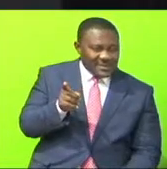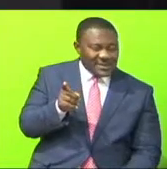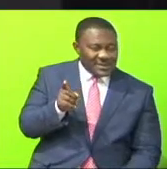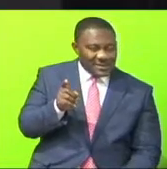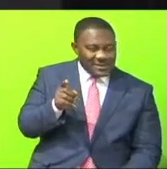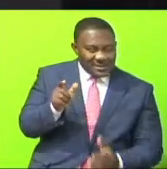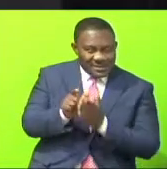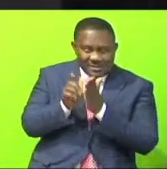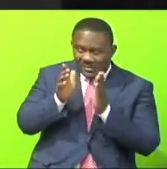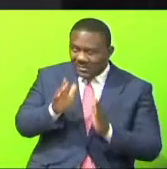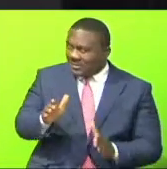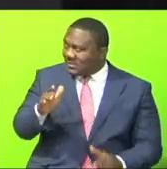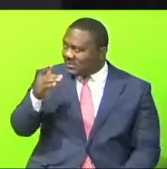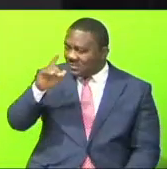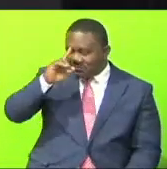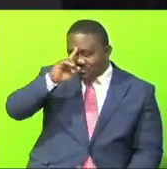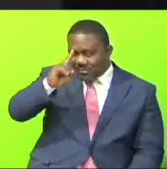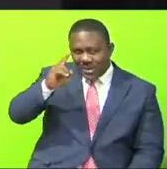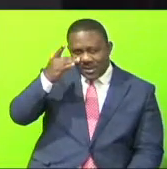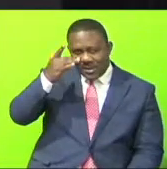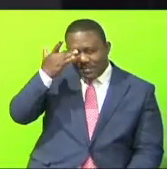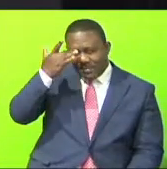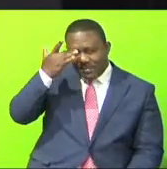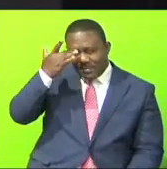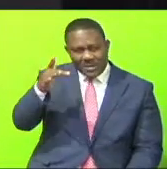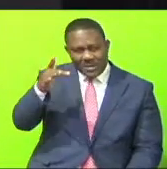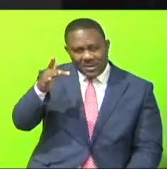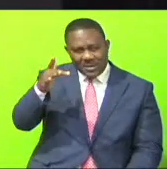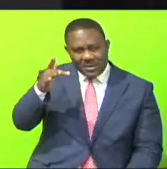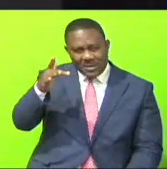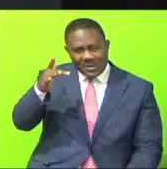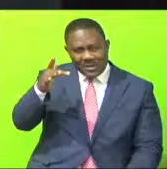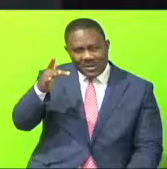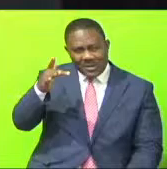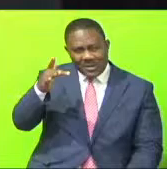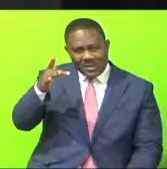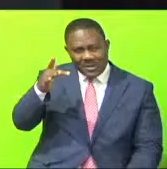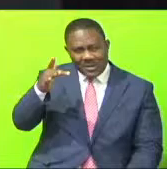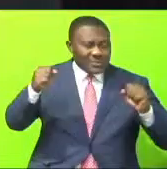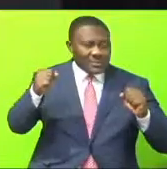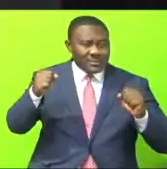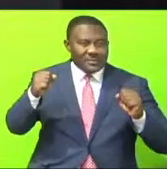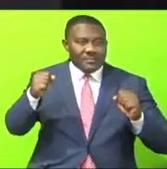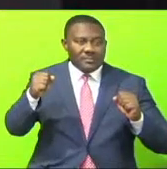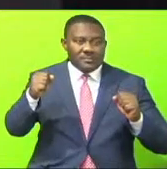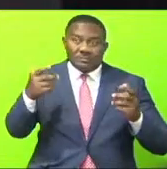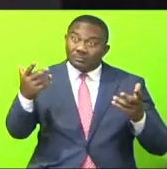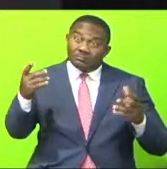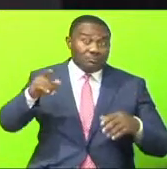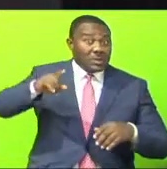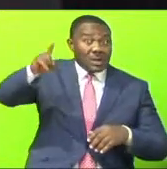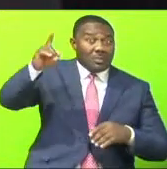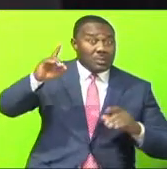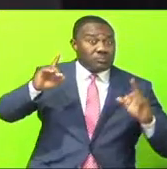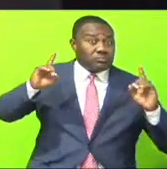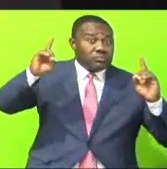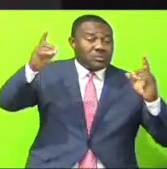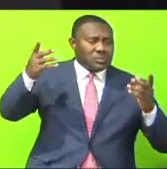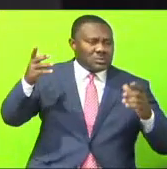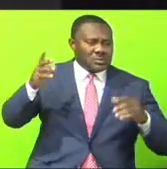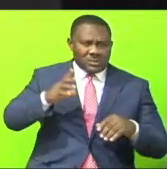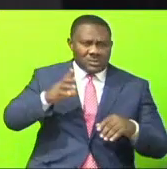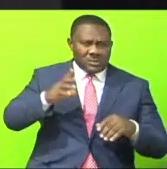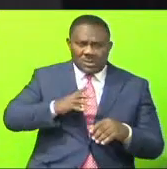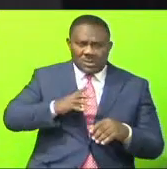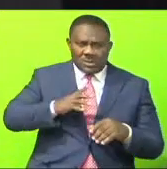the Choboy arguments into this hollow chamber. These things you can say it when you're on the platform. But let me show you what the